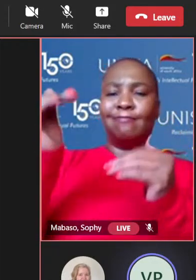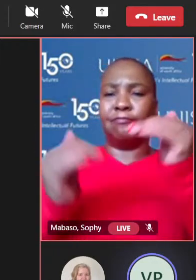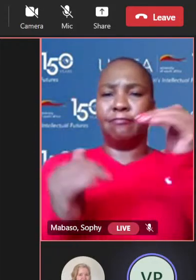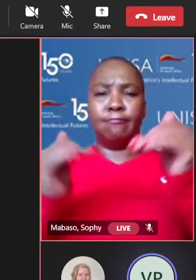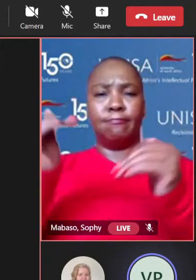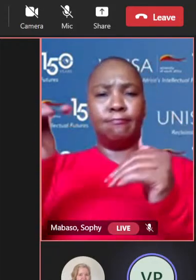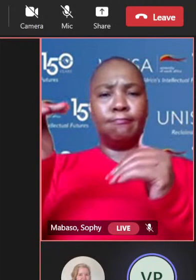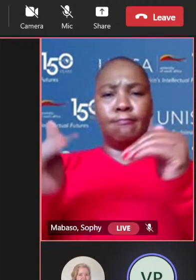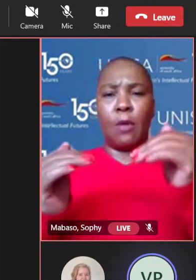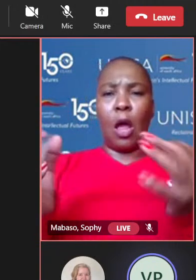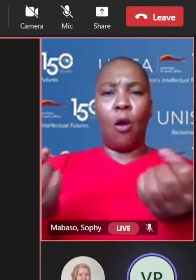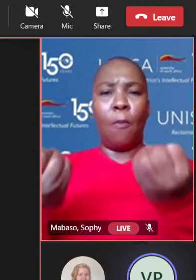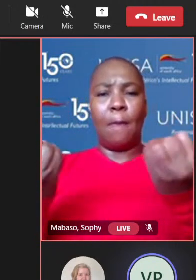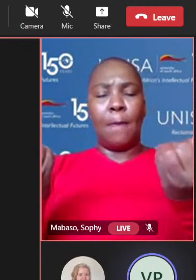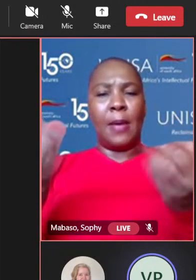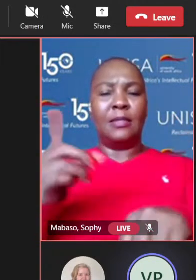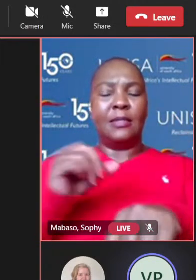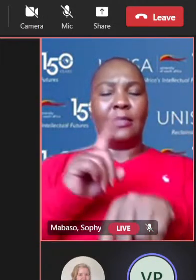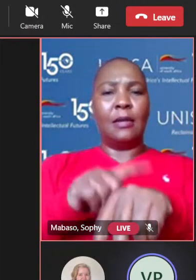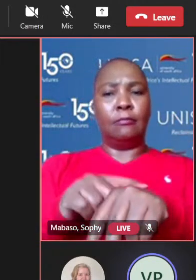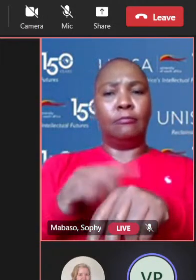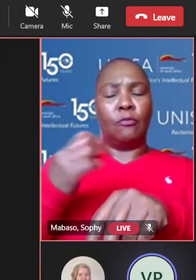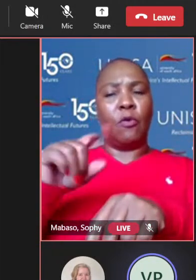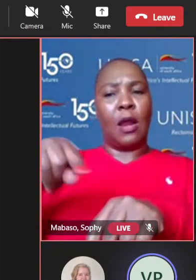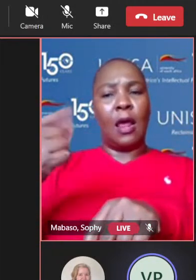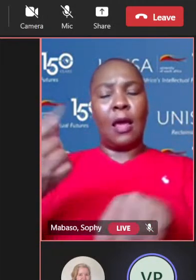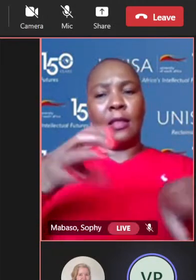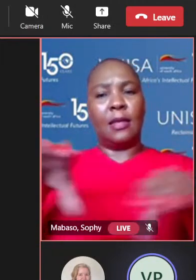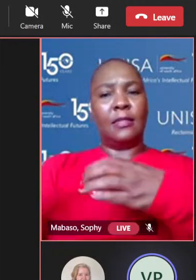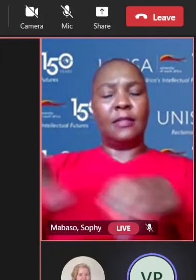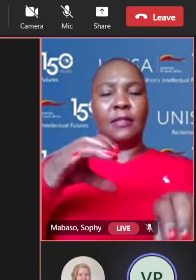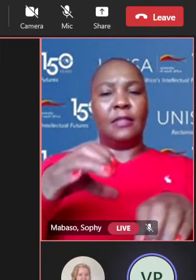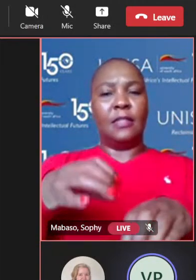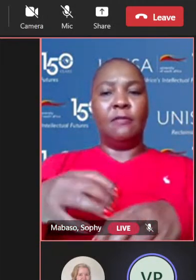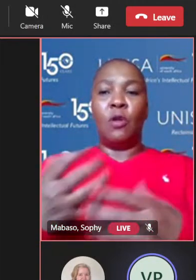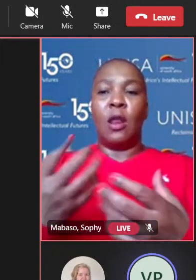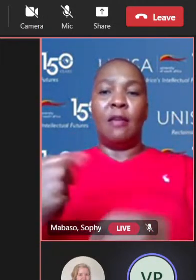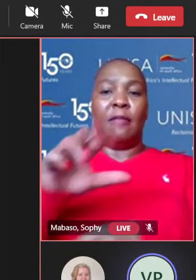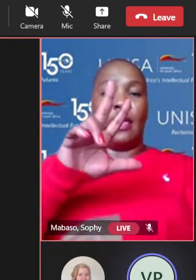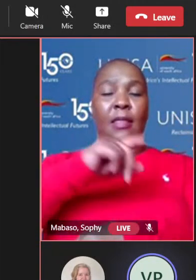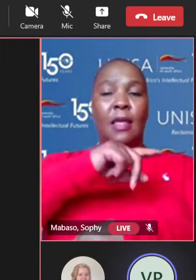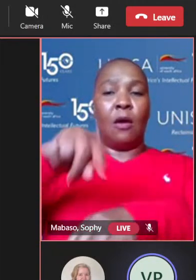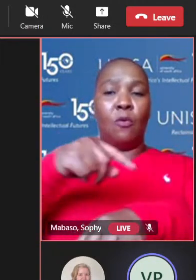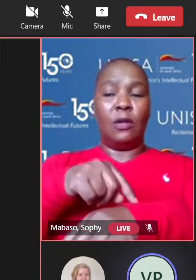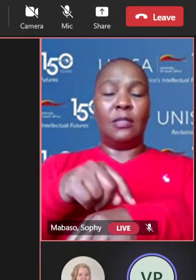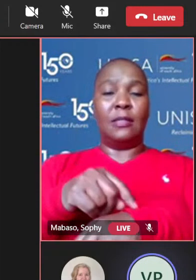other activities. If you don't have the 8 hours per day of study, then you need to